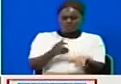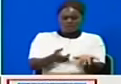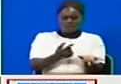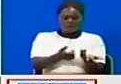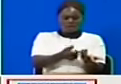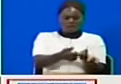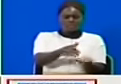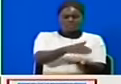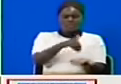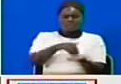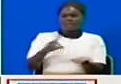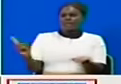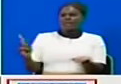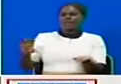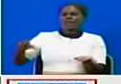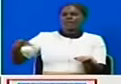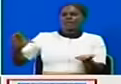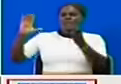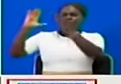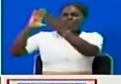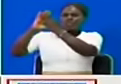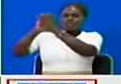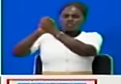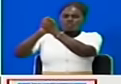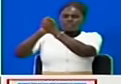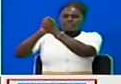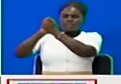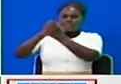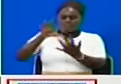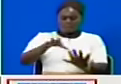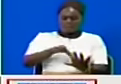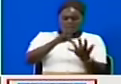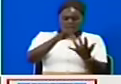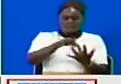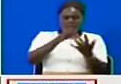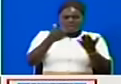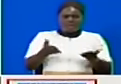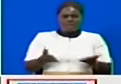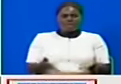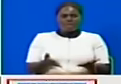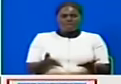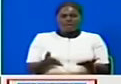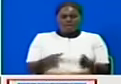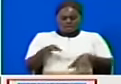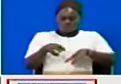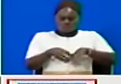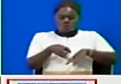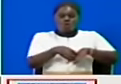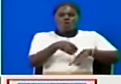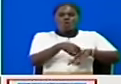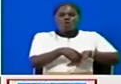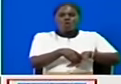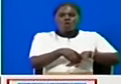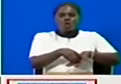for Nairobi County Jubilee primaries. And here, Mike Mbuvi Sonko, the